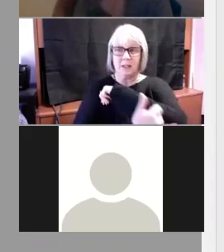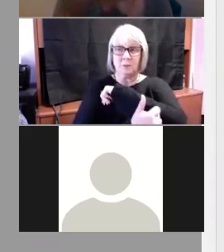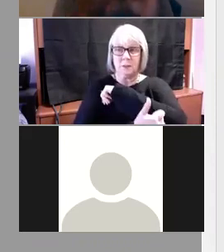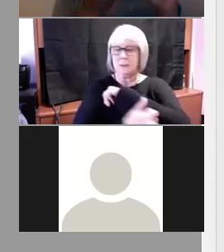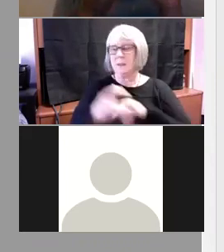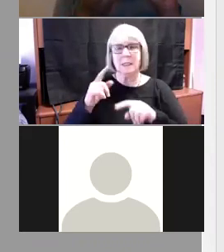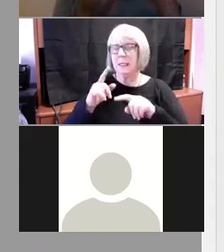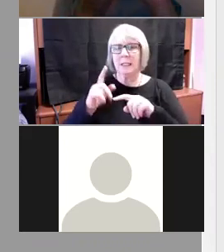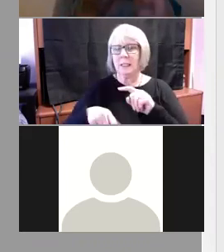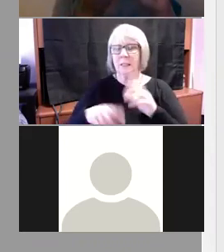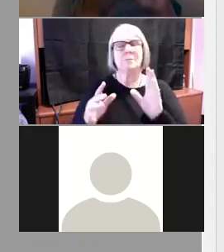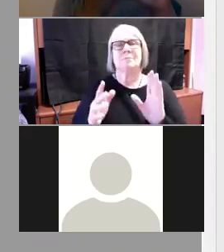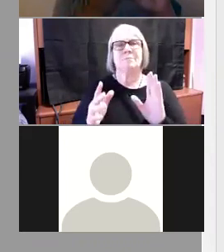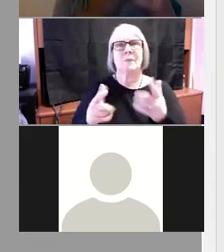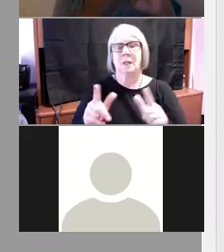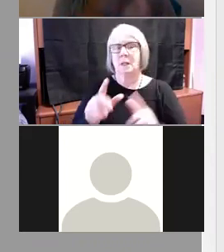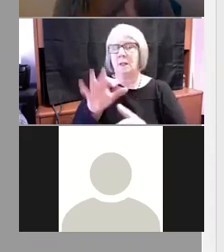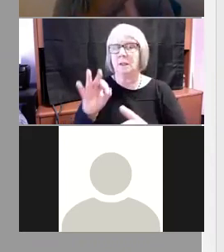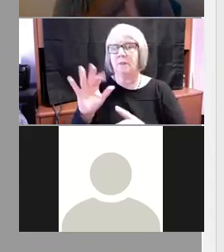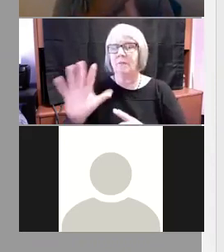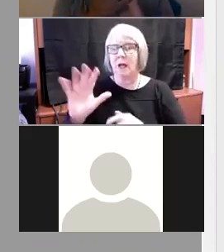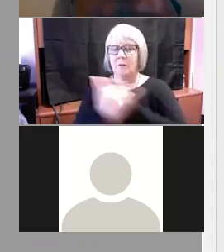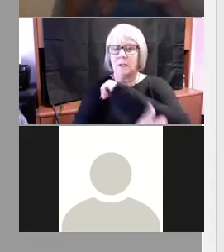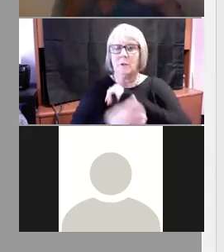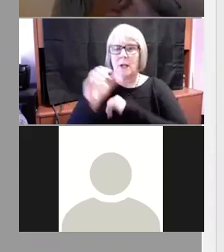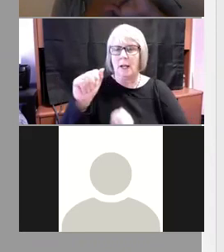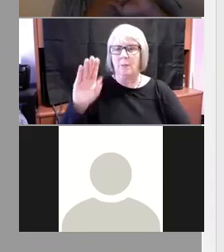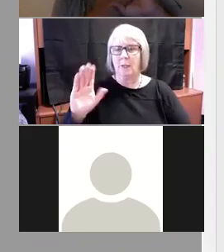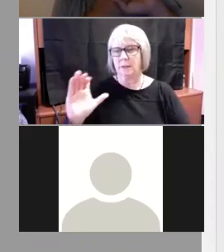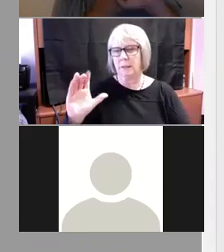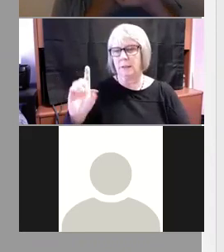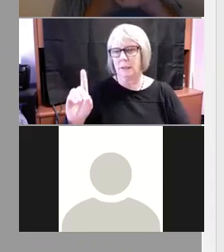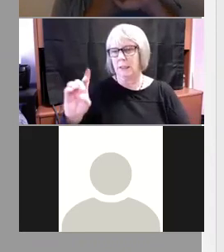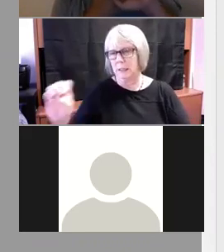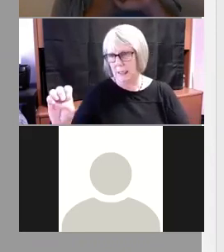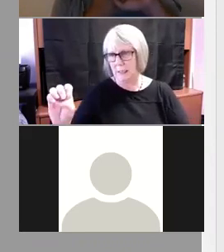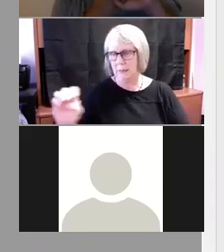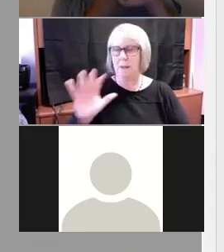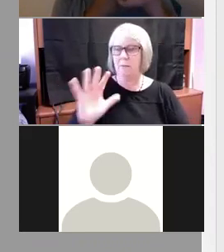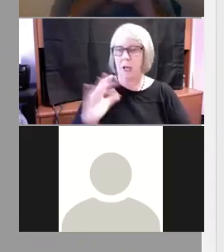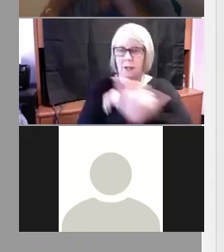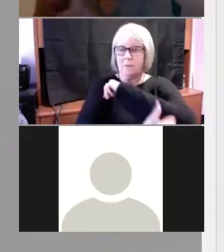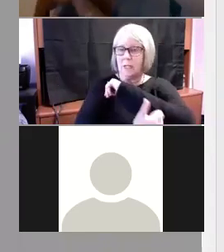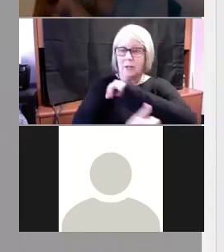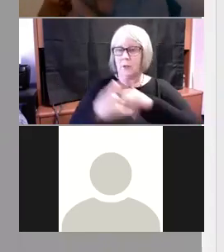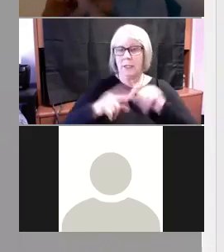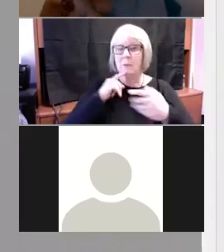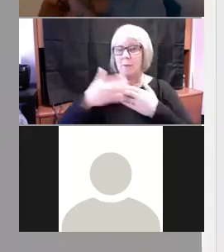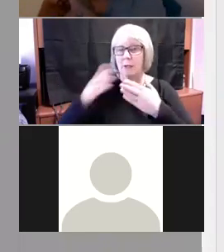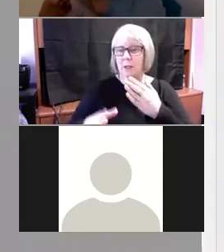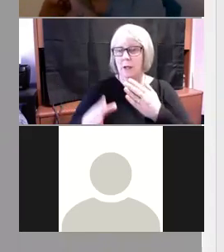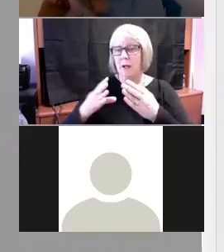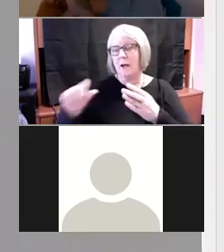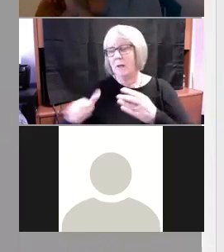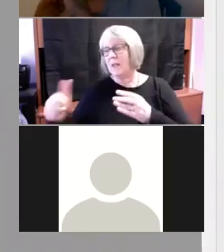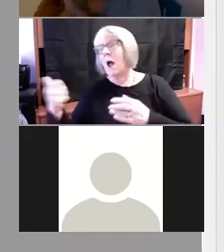cannot, so let's say 5 countries A, B, C, D, and E. 5 countries cannot be the neighbors of every other